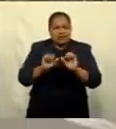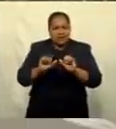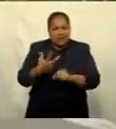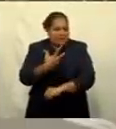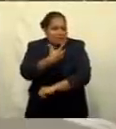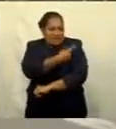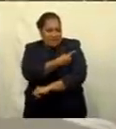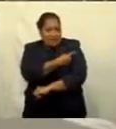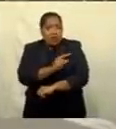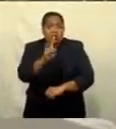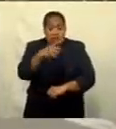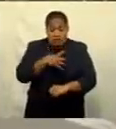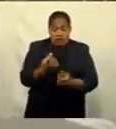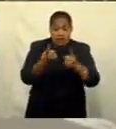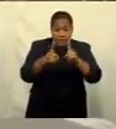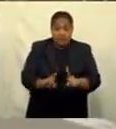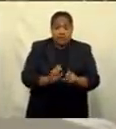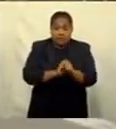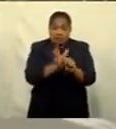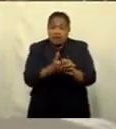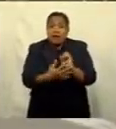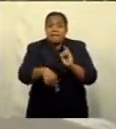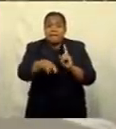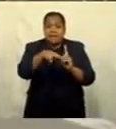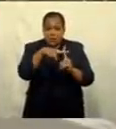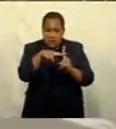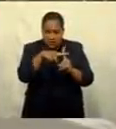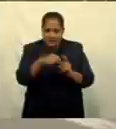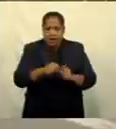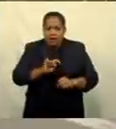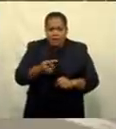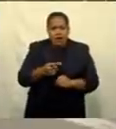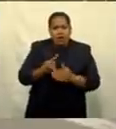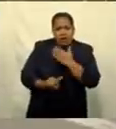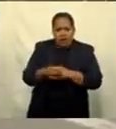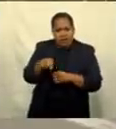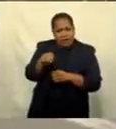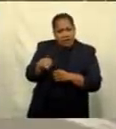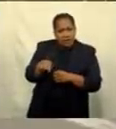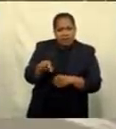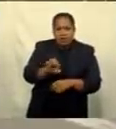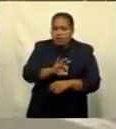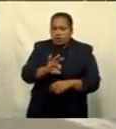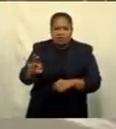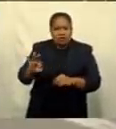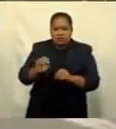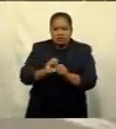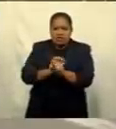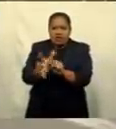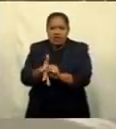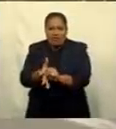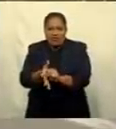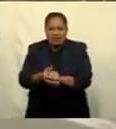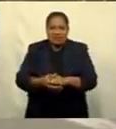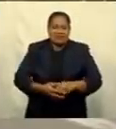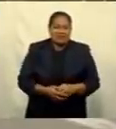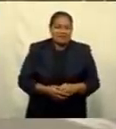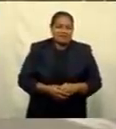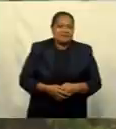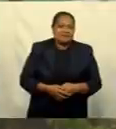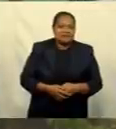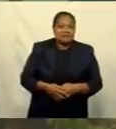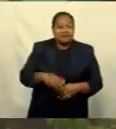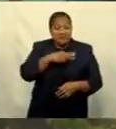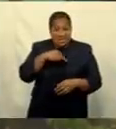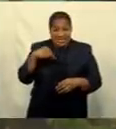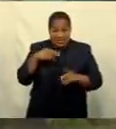been one more death of a COVID-19 positive patient, but this has been classified as non-COVID related. Medical experts have determined